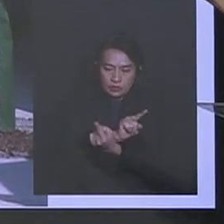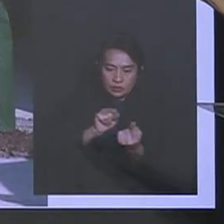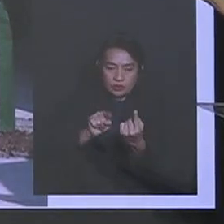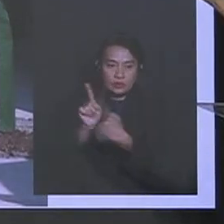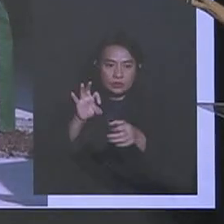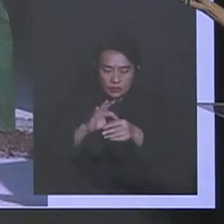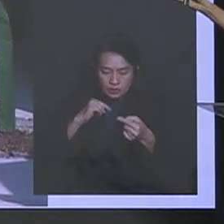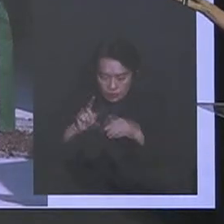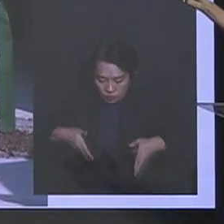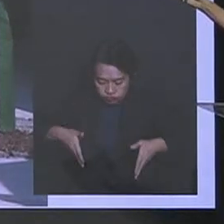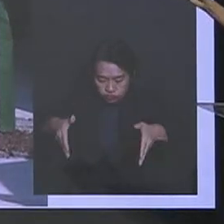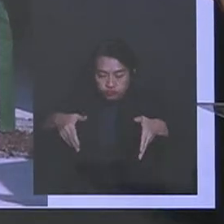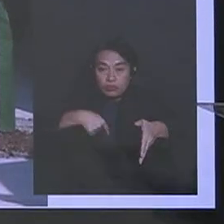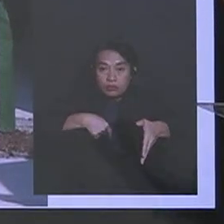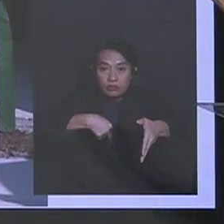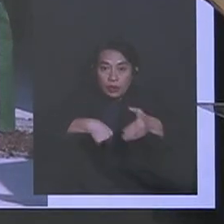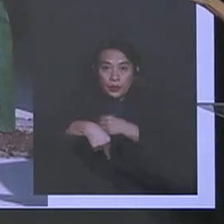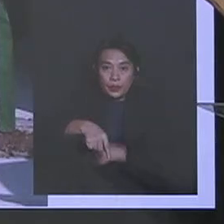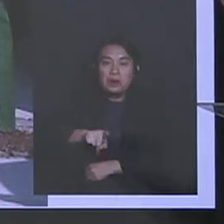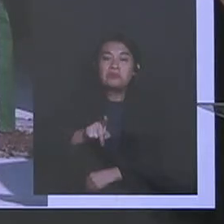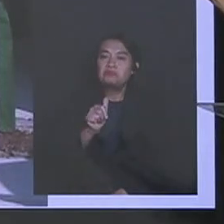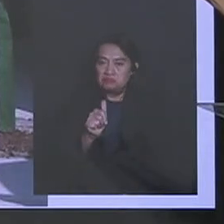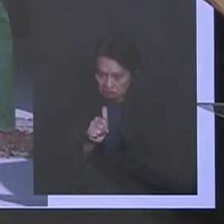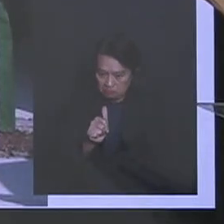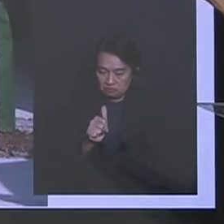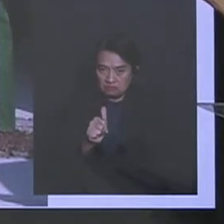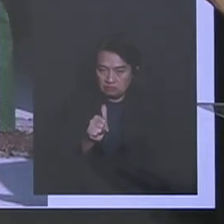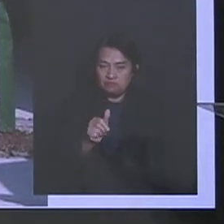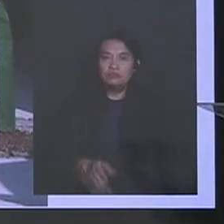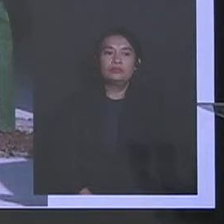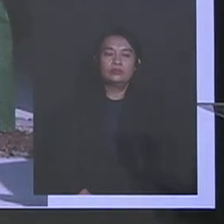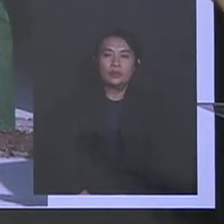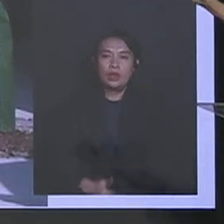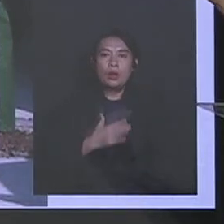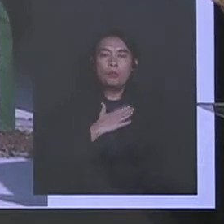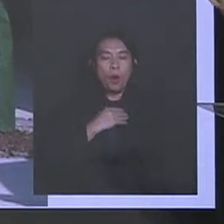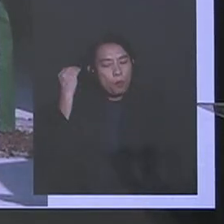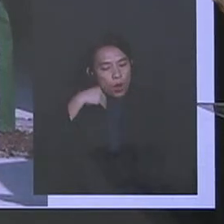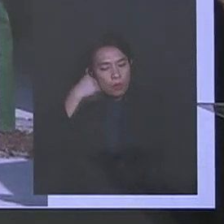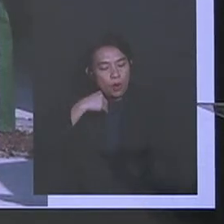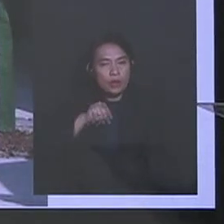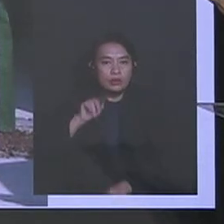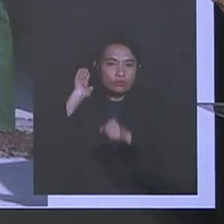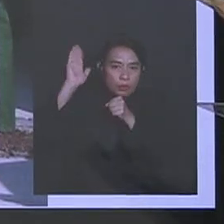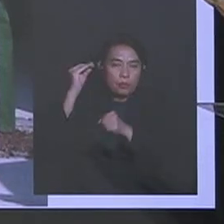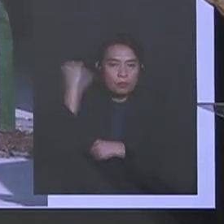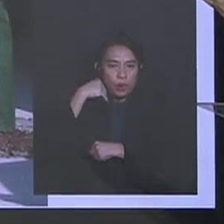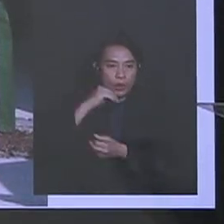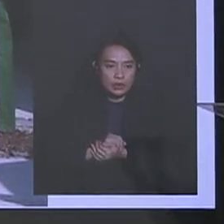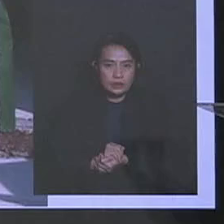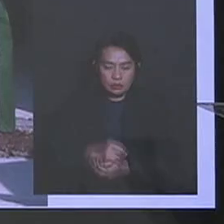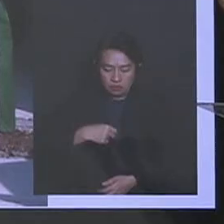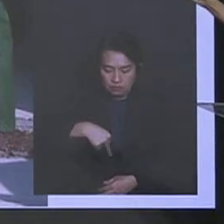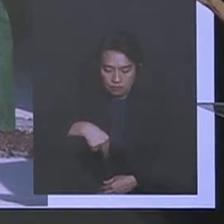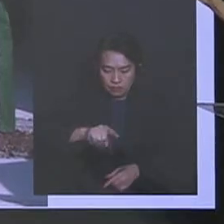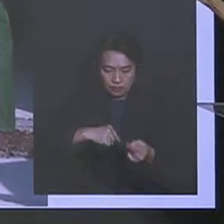say this probably a few times in this talk, and I say this to my students all the time. The most important public space in any city